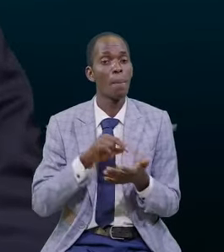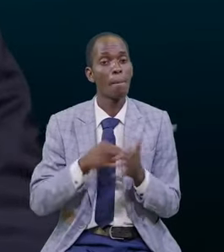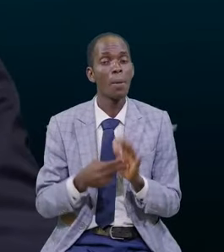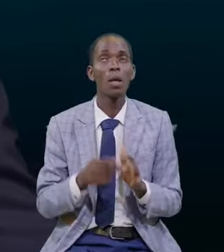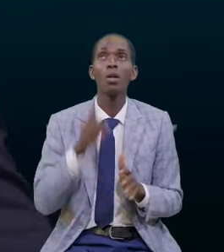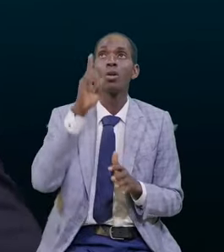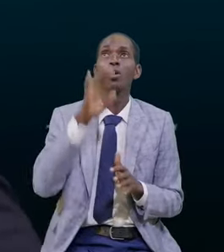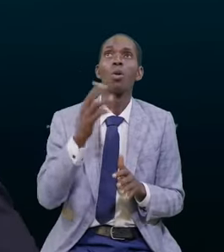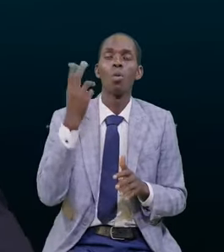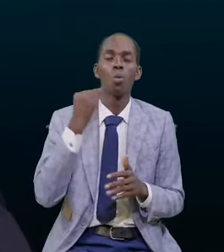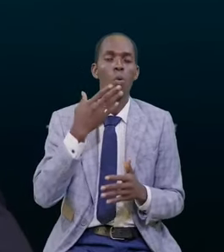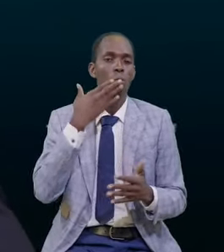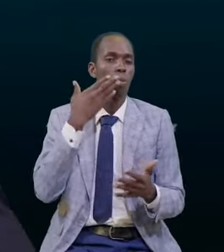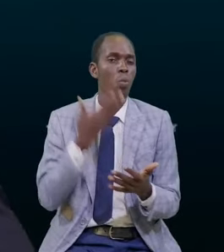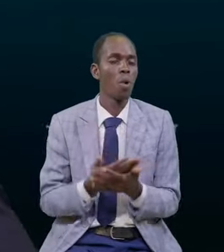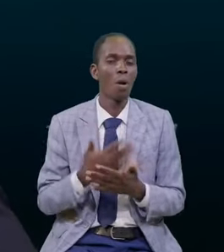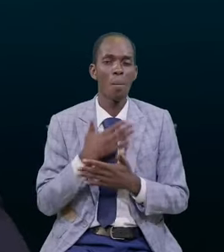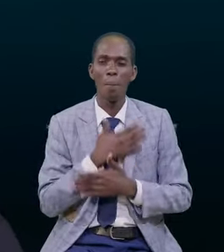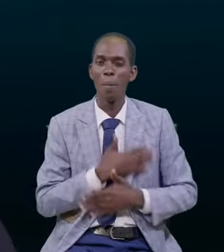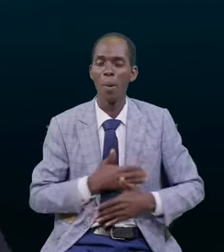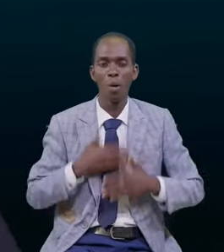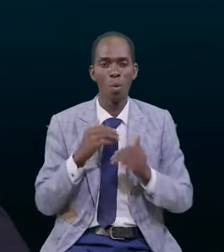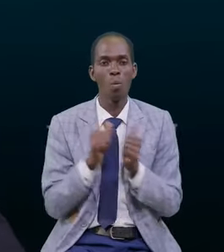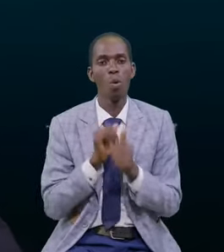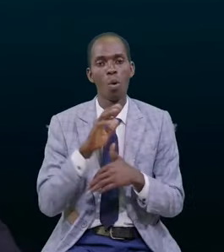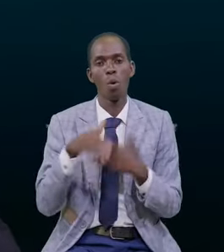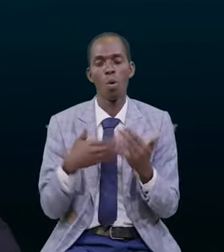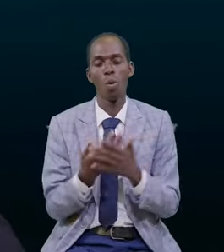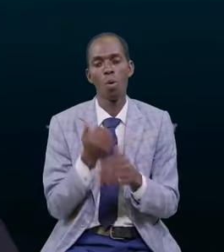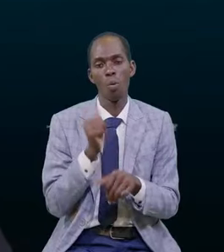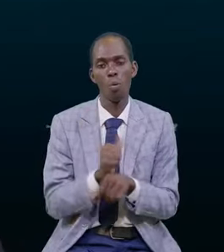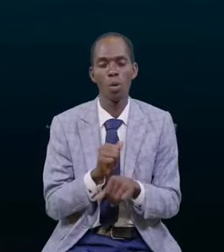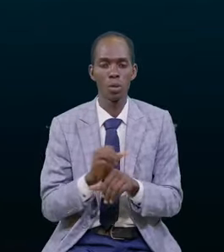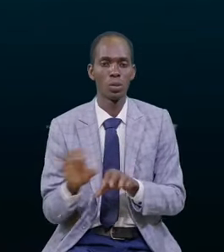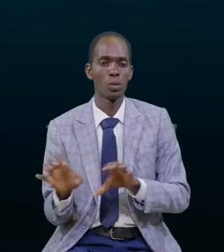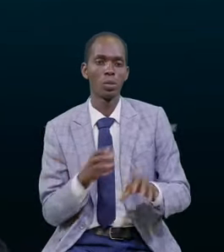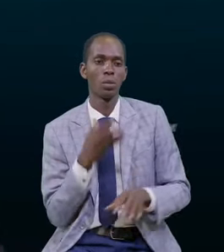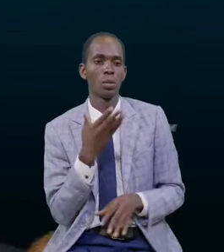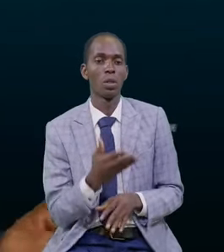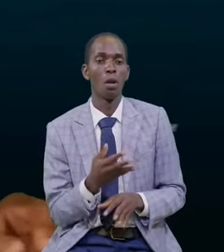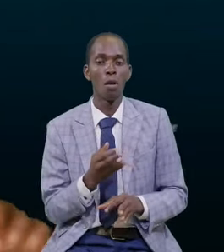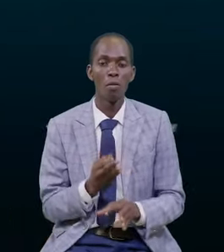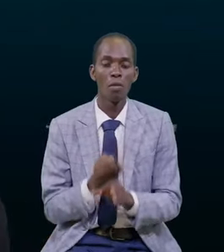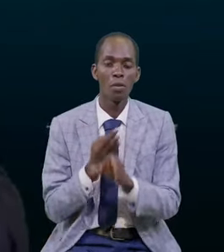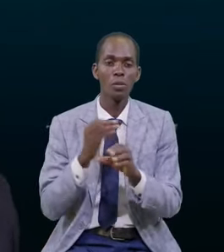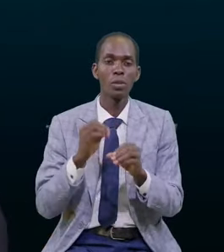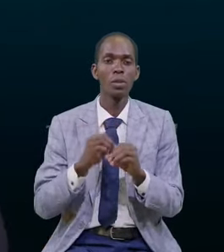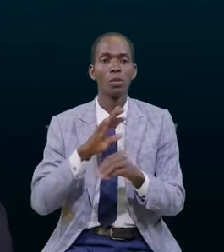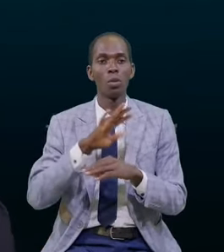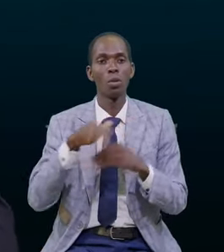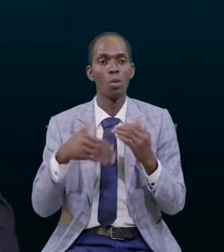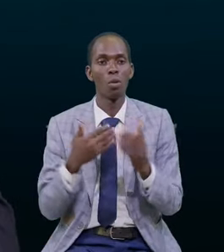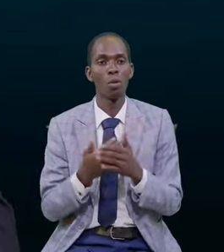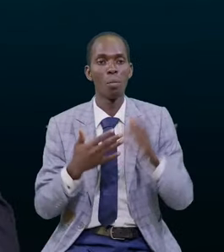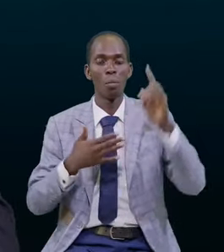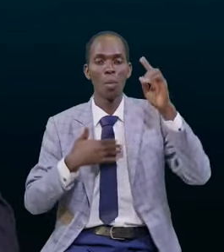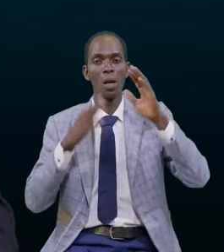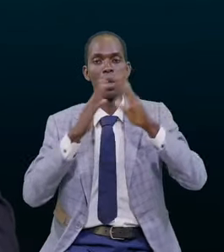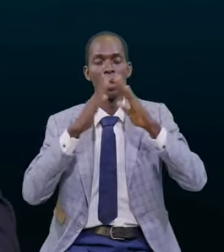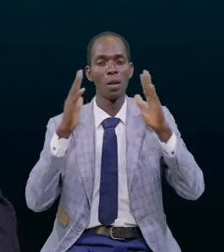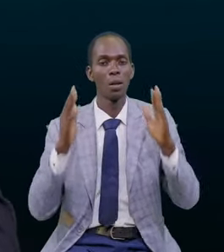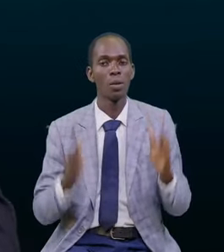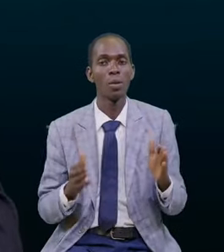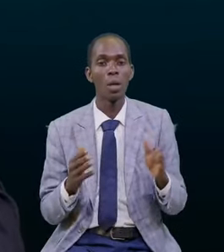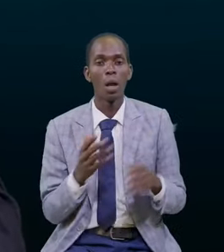faithful in all my house he built everything according to the pattern that he received on the mount and the